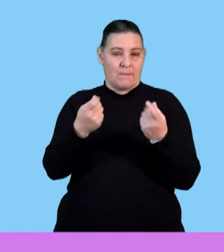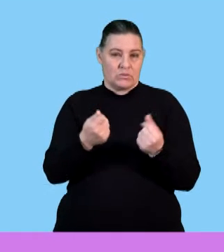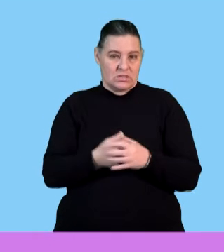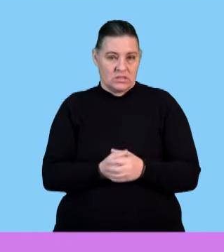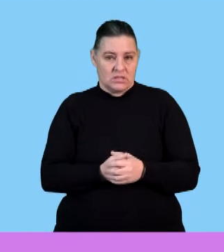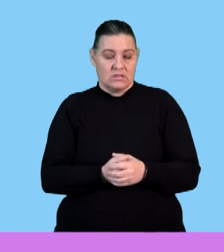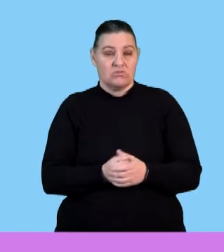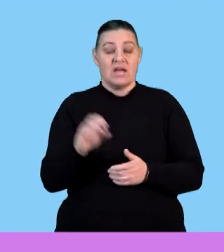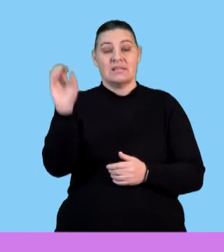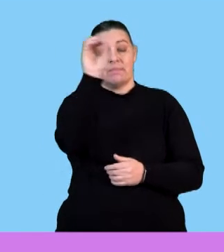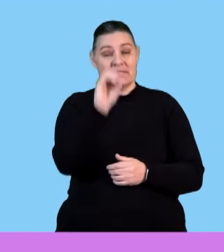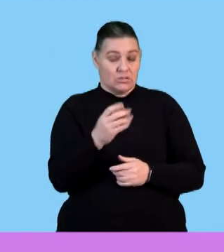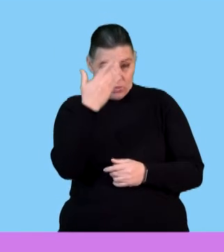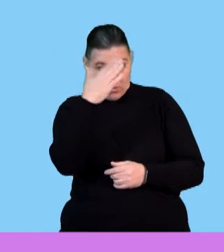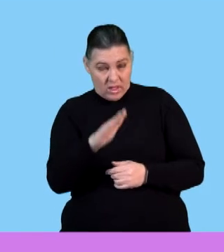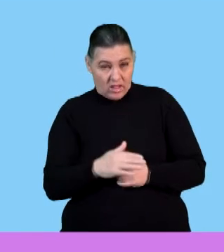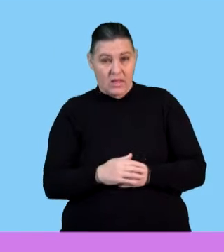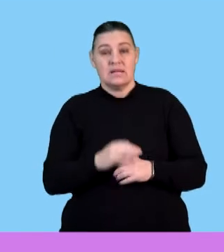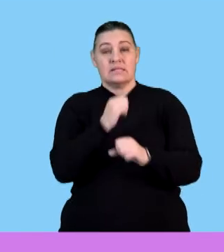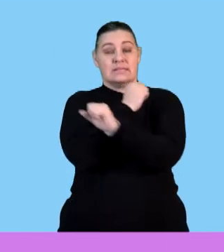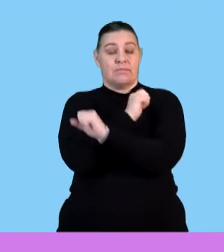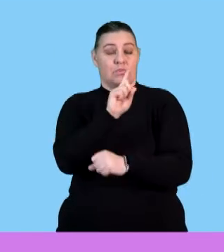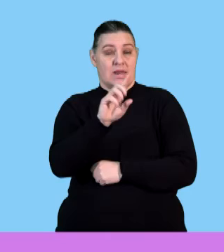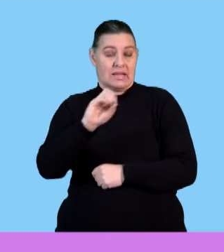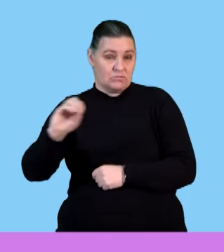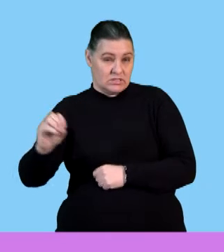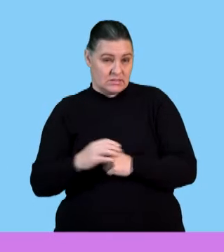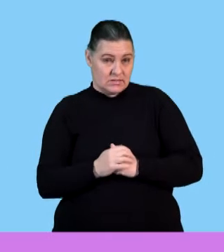amount. So, as a percentage, we know we've got it times by 100.